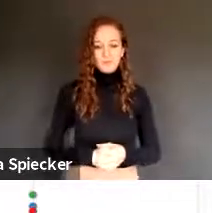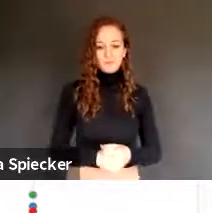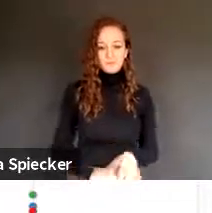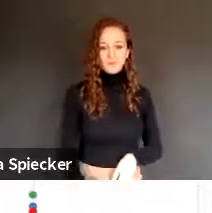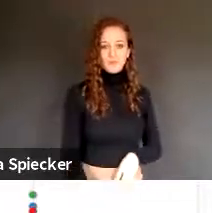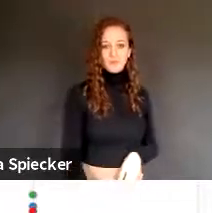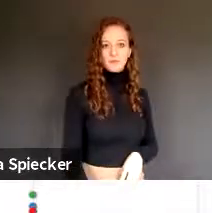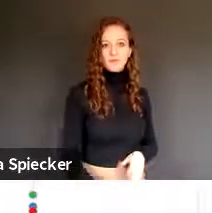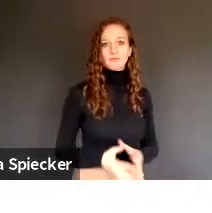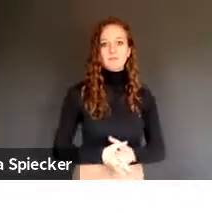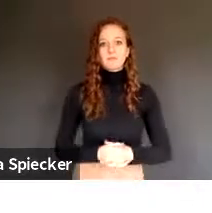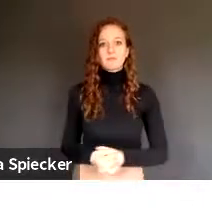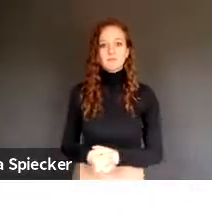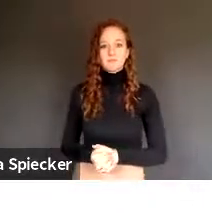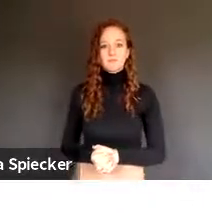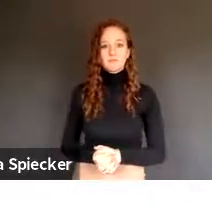changes.